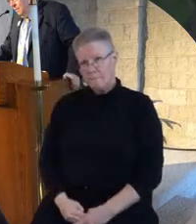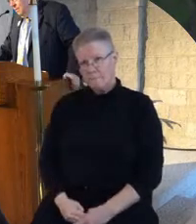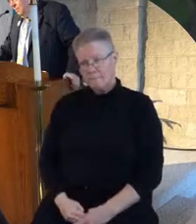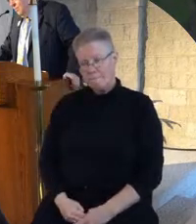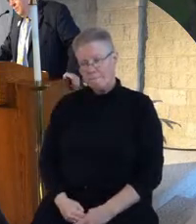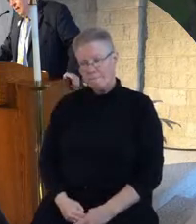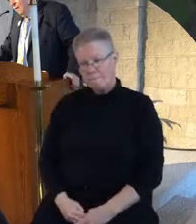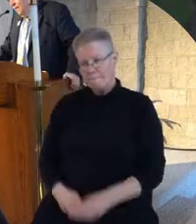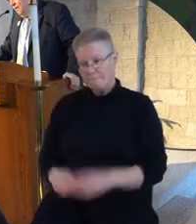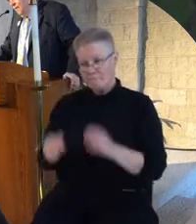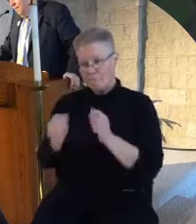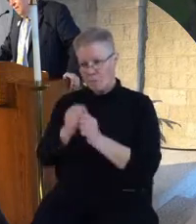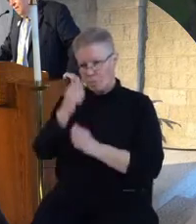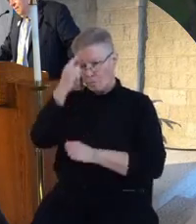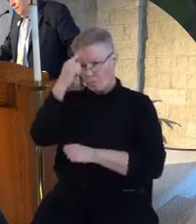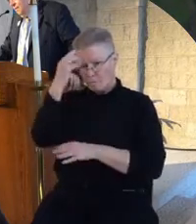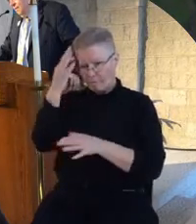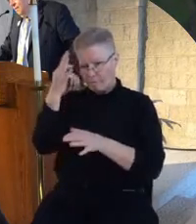With faith,